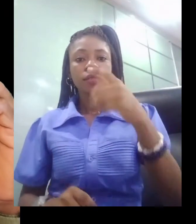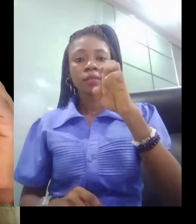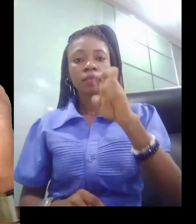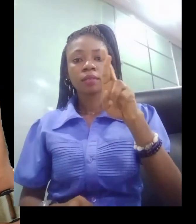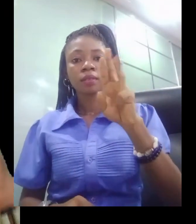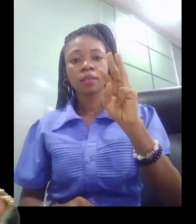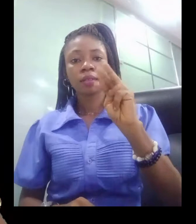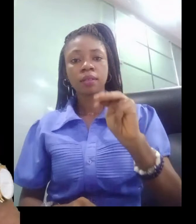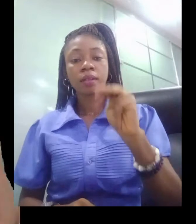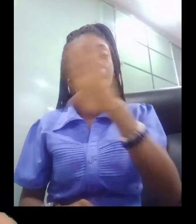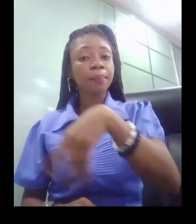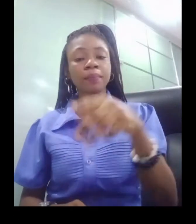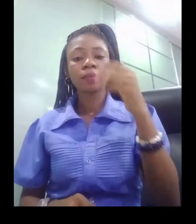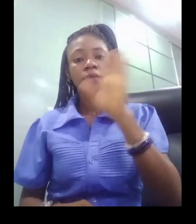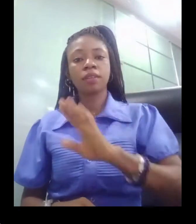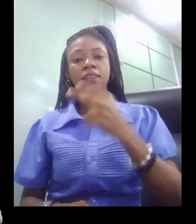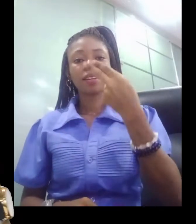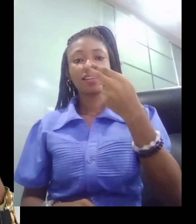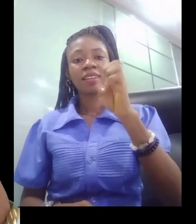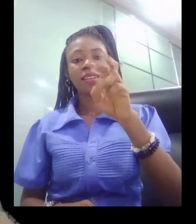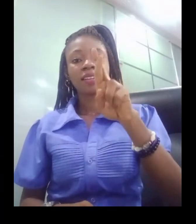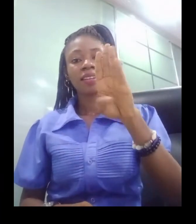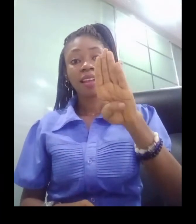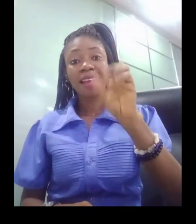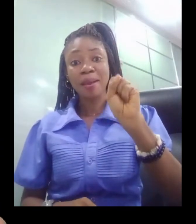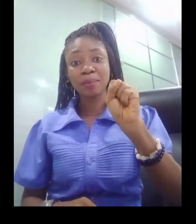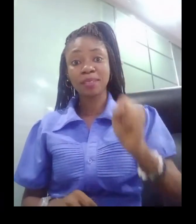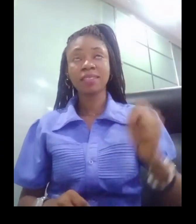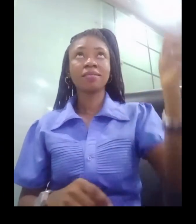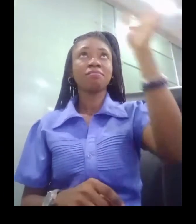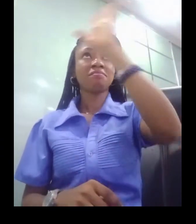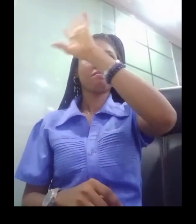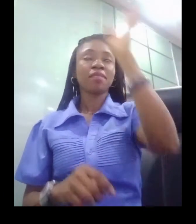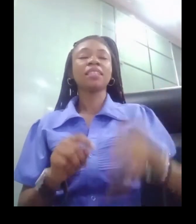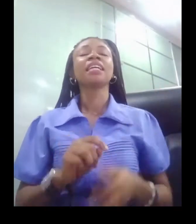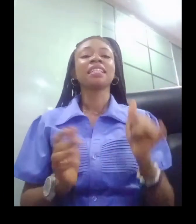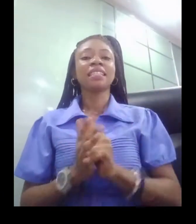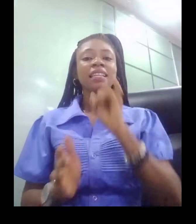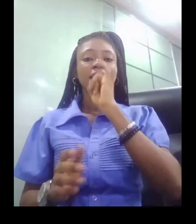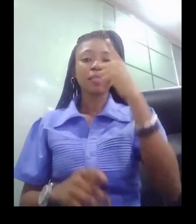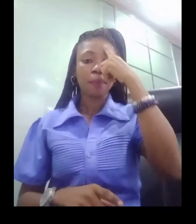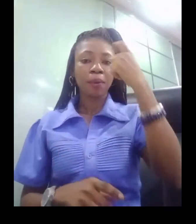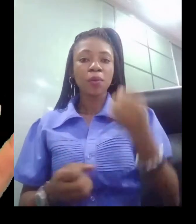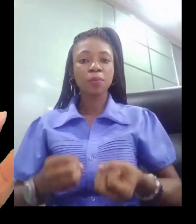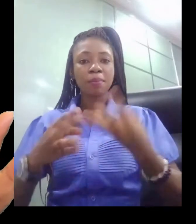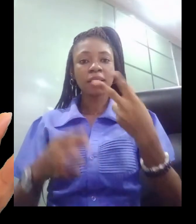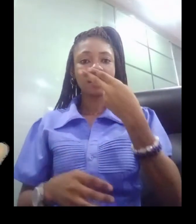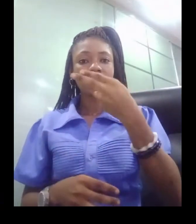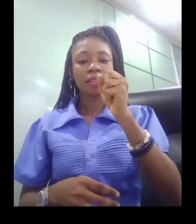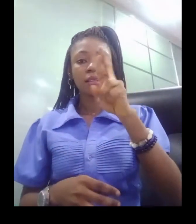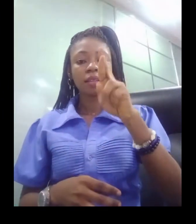space. That is because so many herbs are plants that grow in the